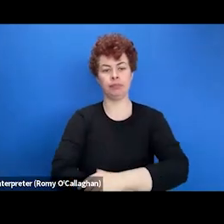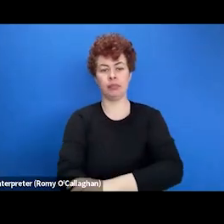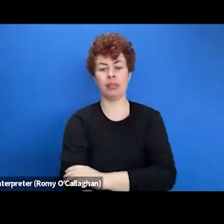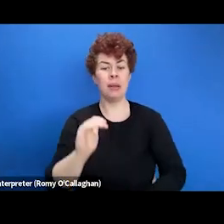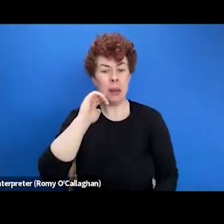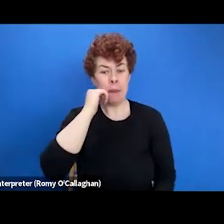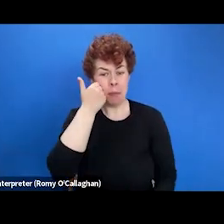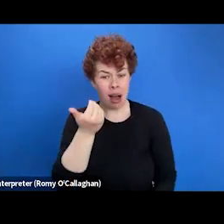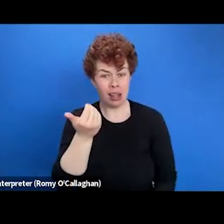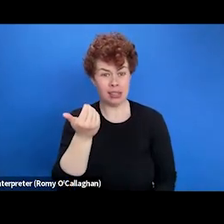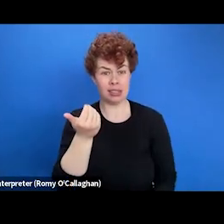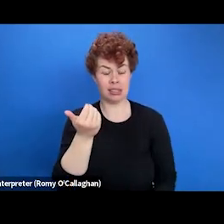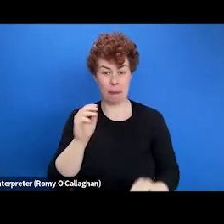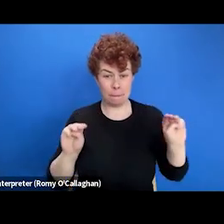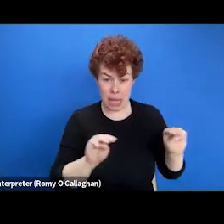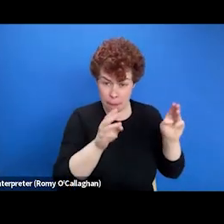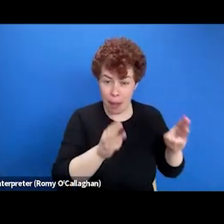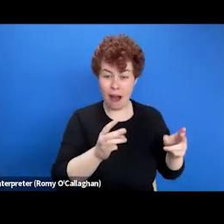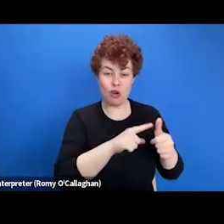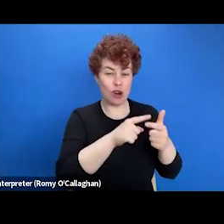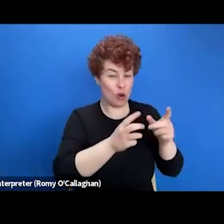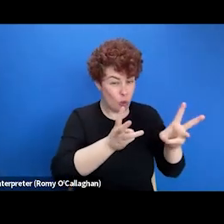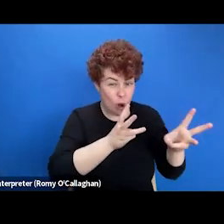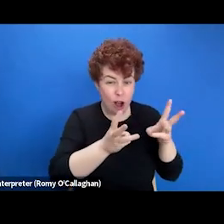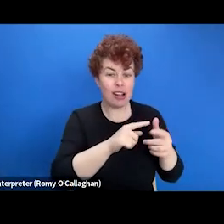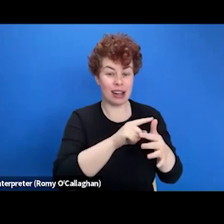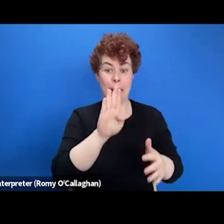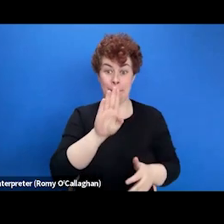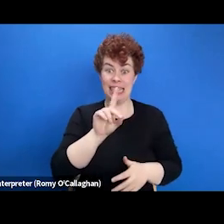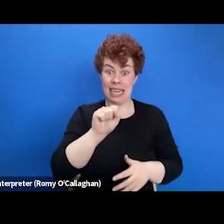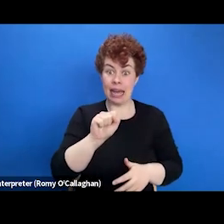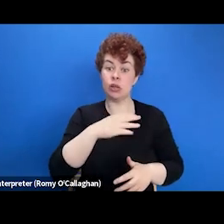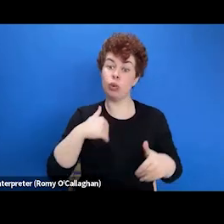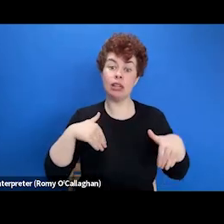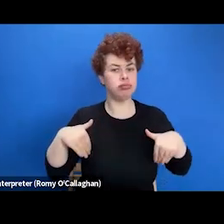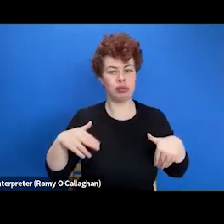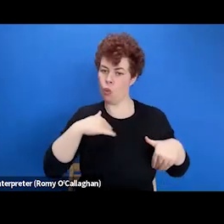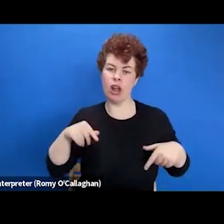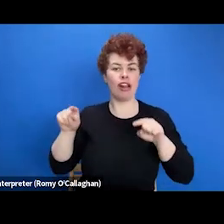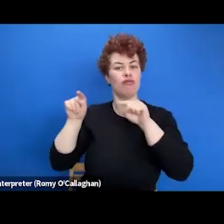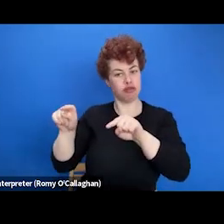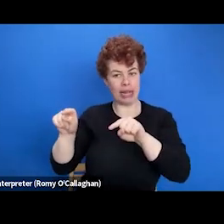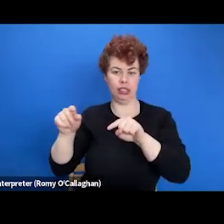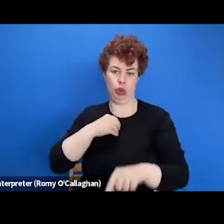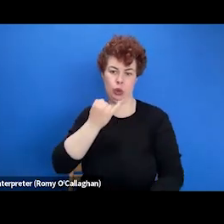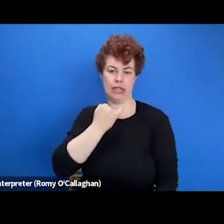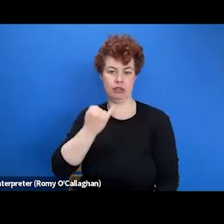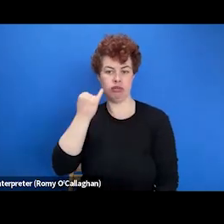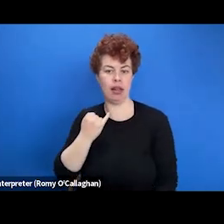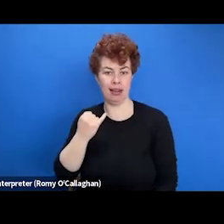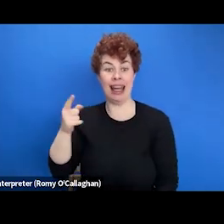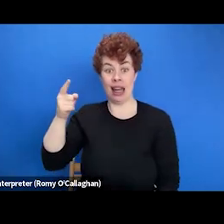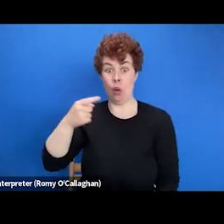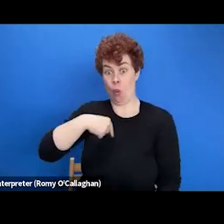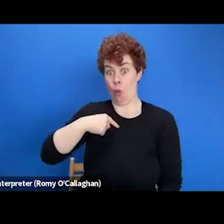this massive people power and work, that BDS is a threat of the highest degree for Israel. They are recognized